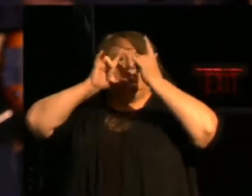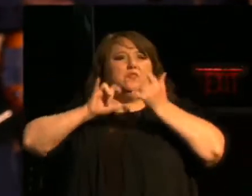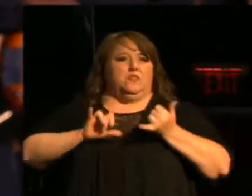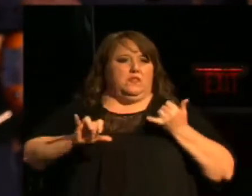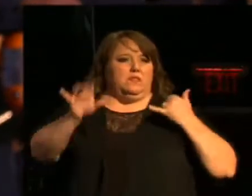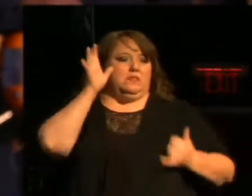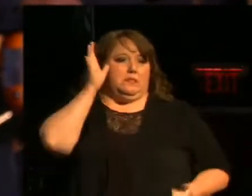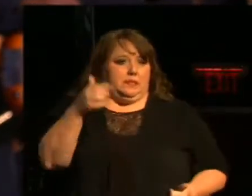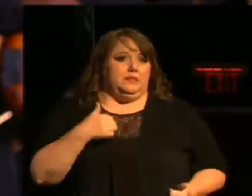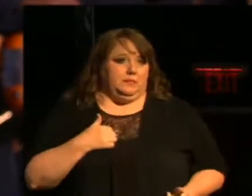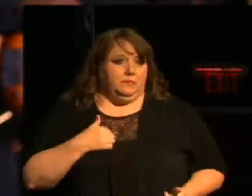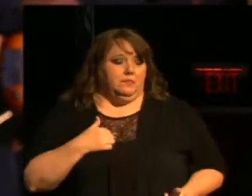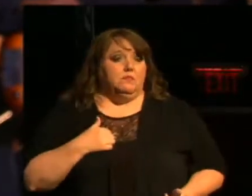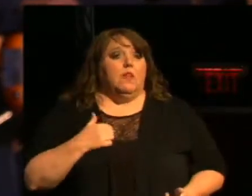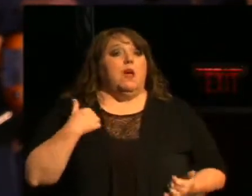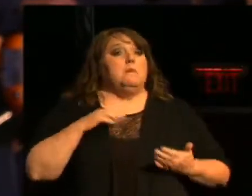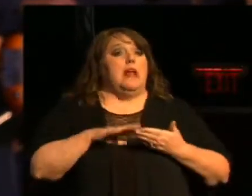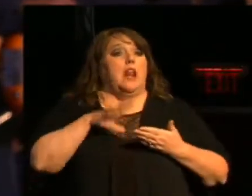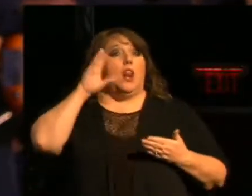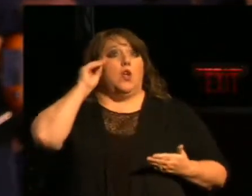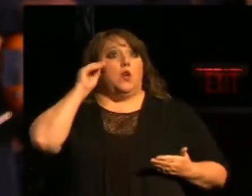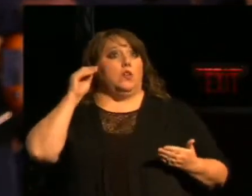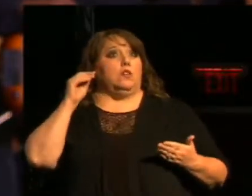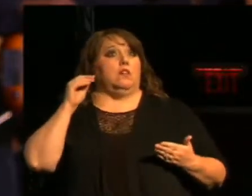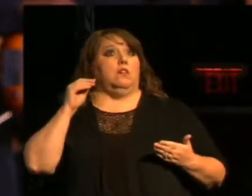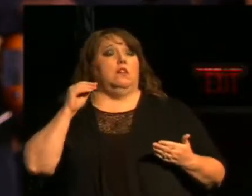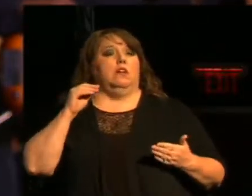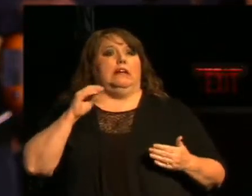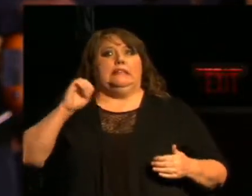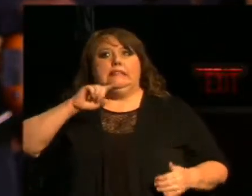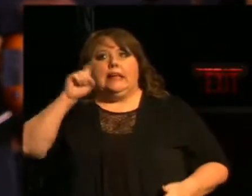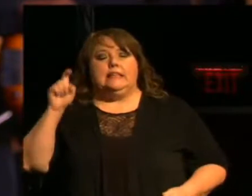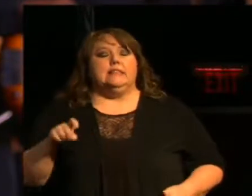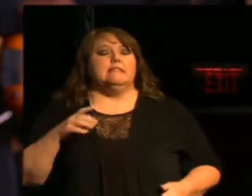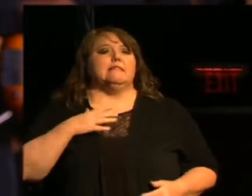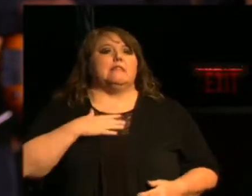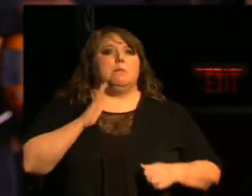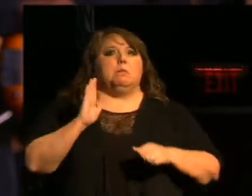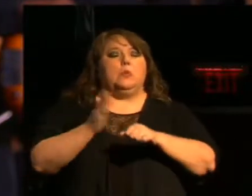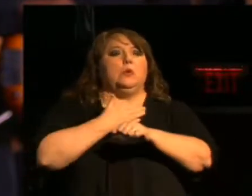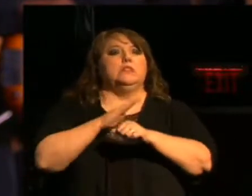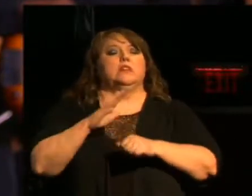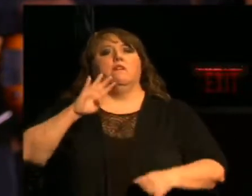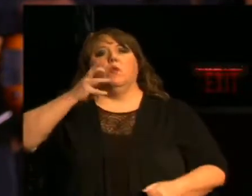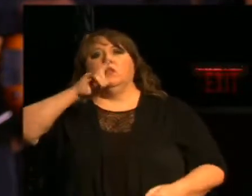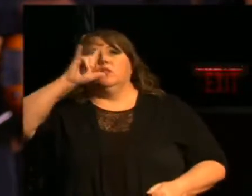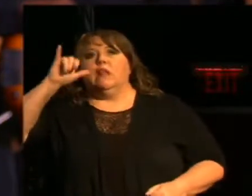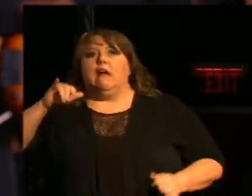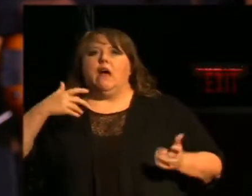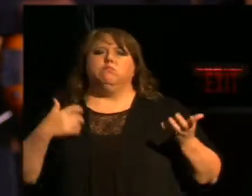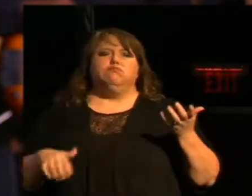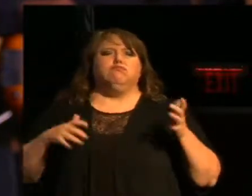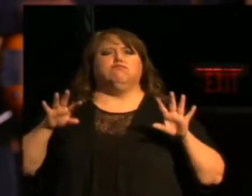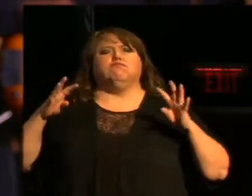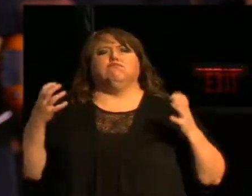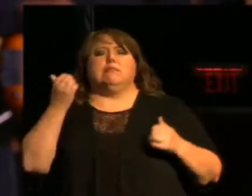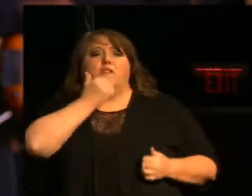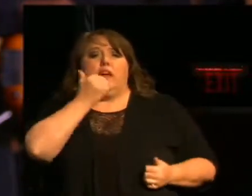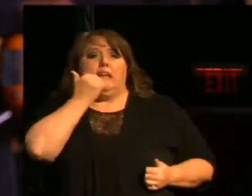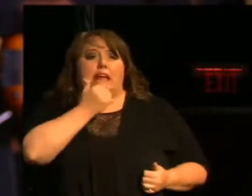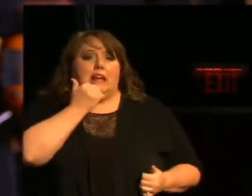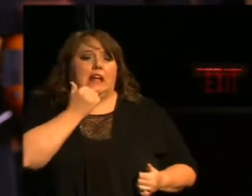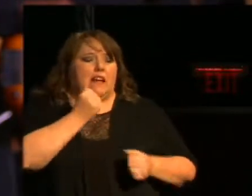guitar. And it is shiny and it is pretty. Or at least it was to this little girl. And I remember he would set it in his lap and you played